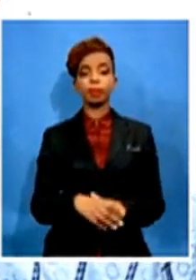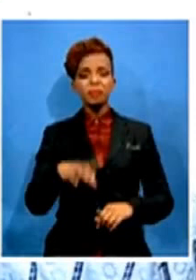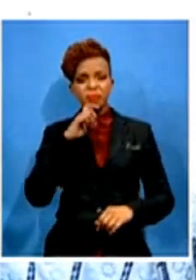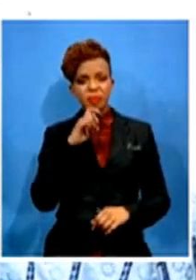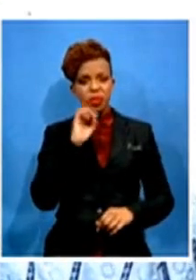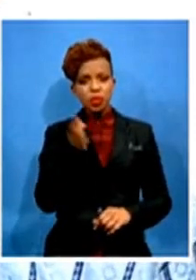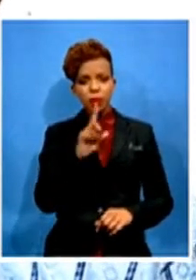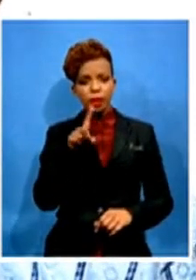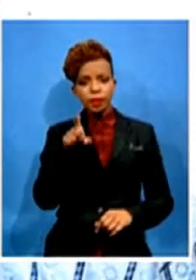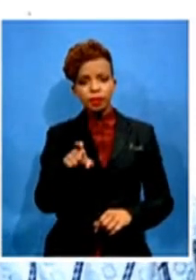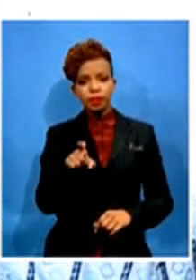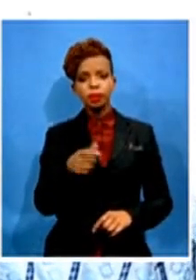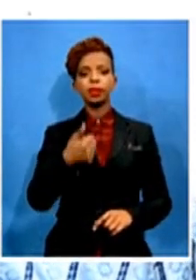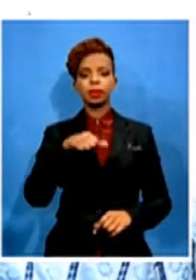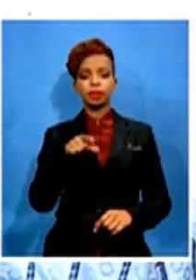In Gauteng,